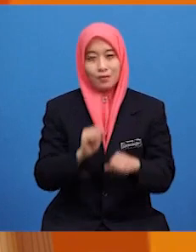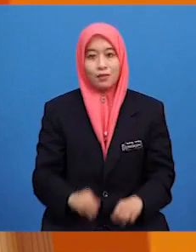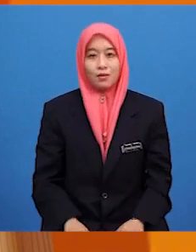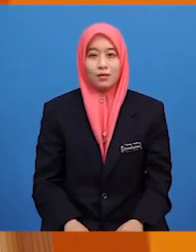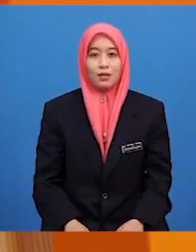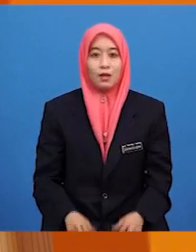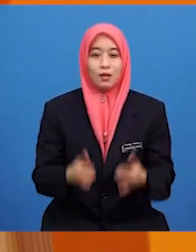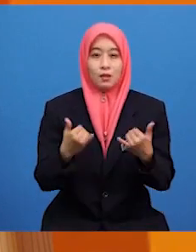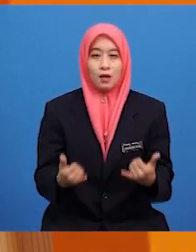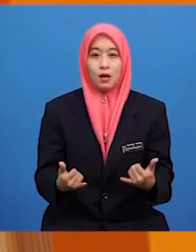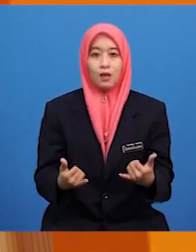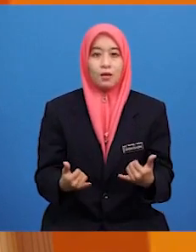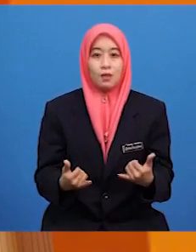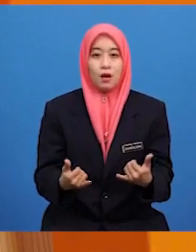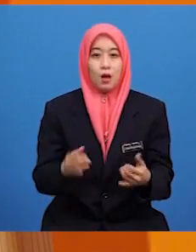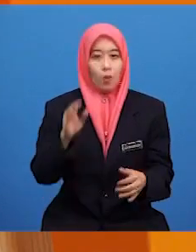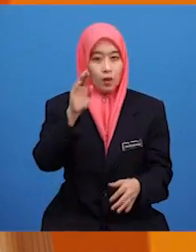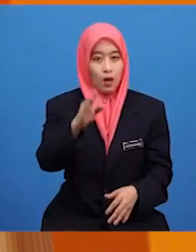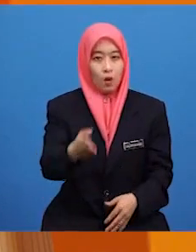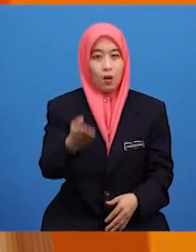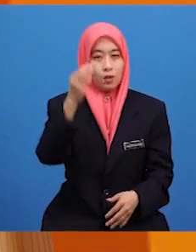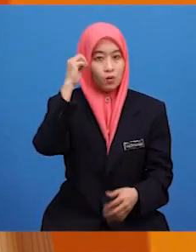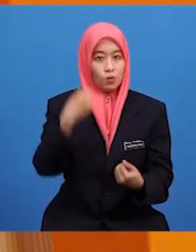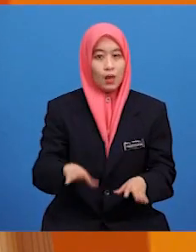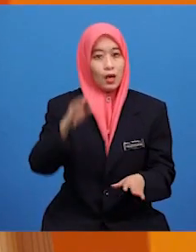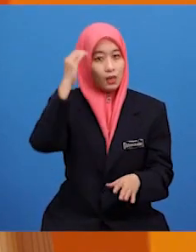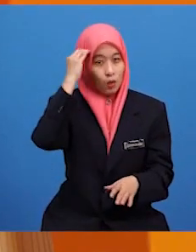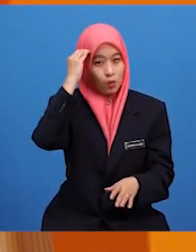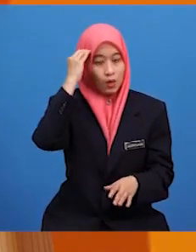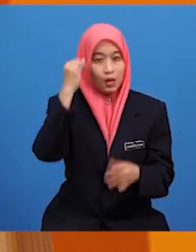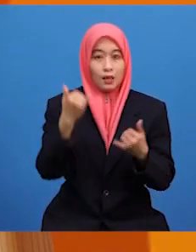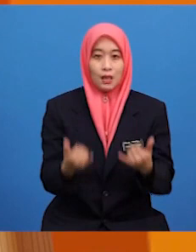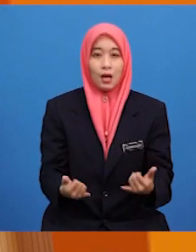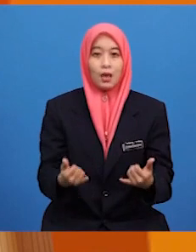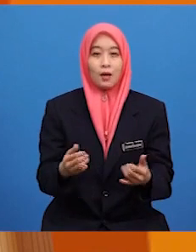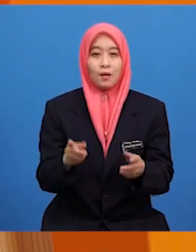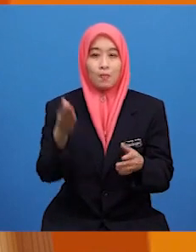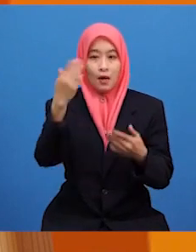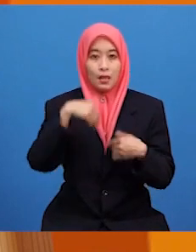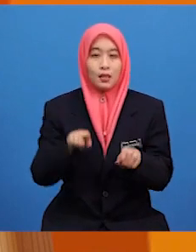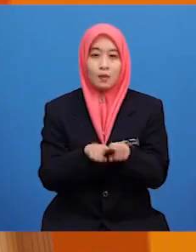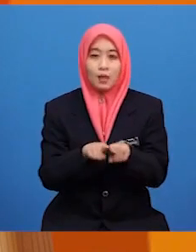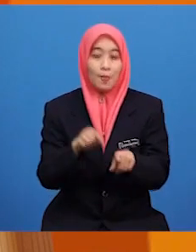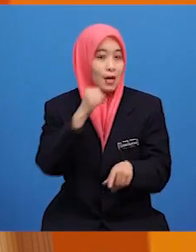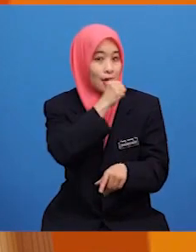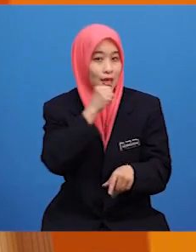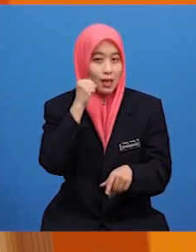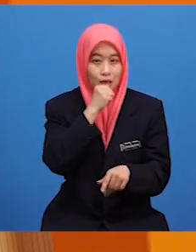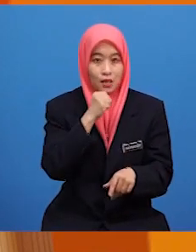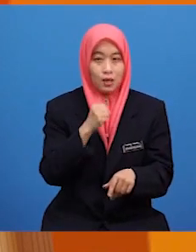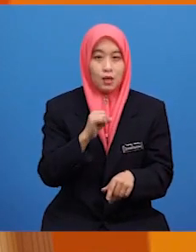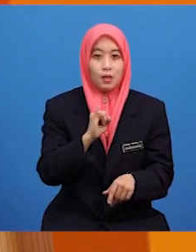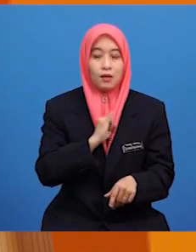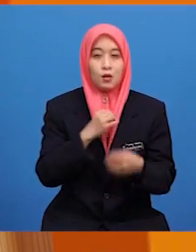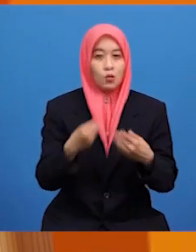Well, now that you know my pets, shall we sing a song about them? I have